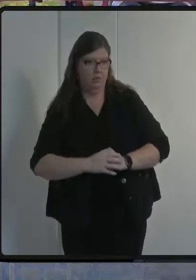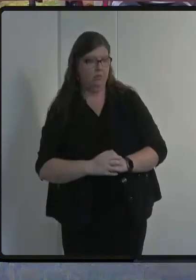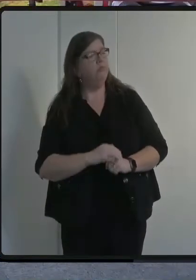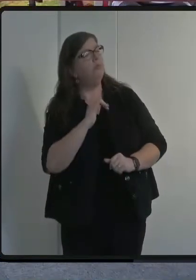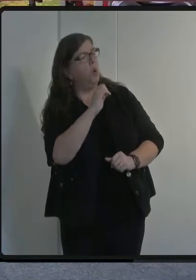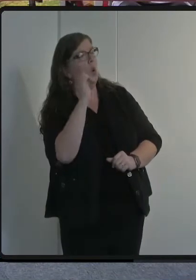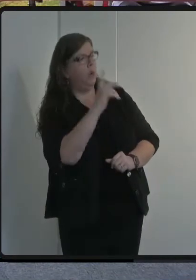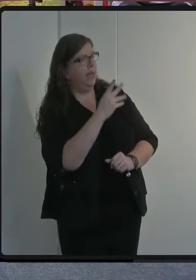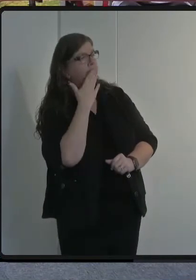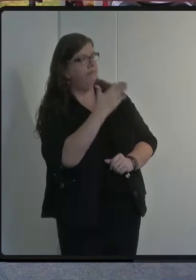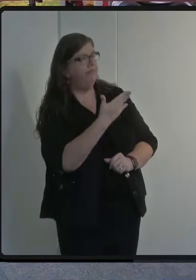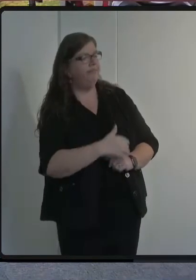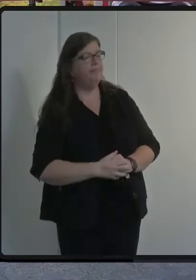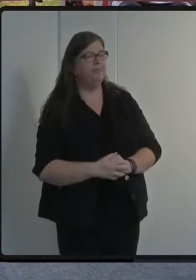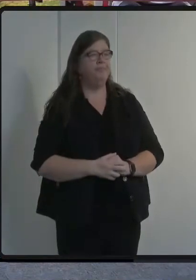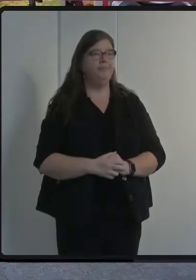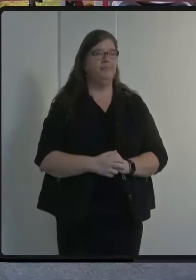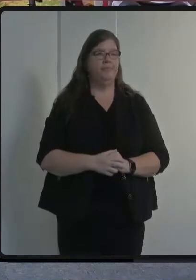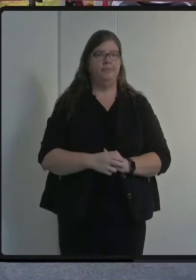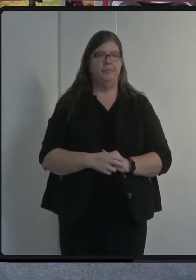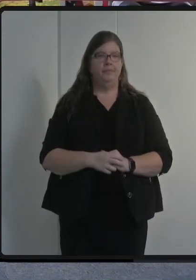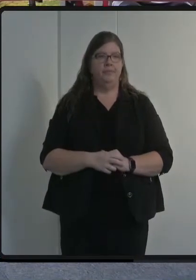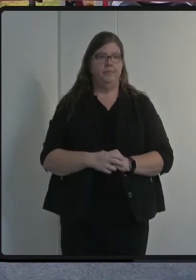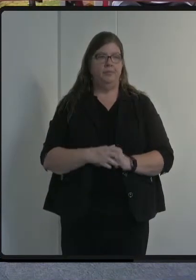Okay, okay, cool.